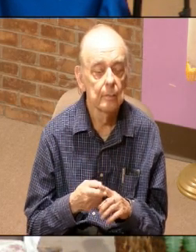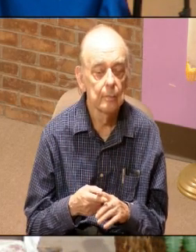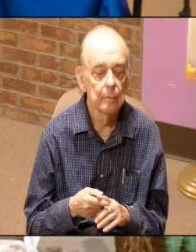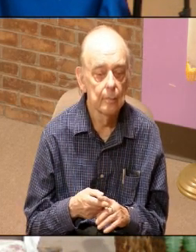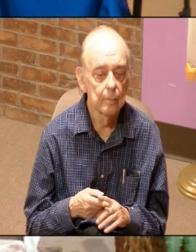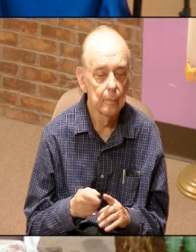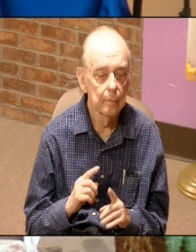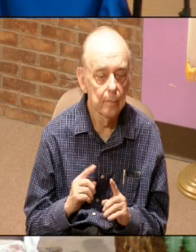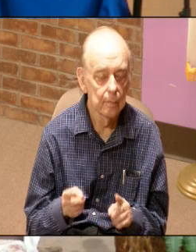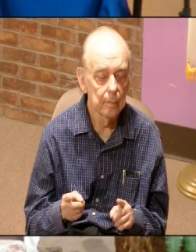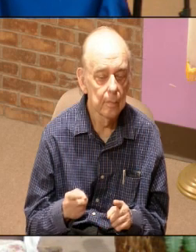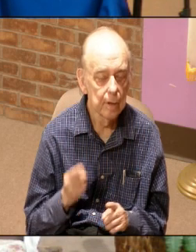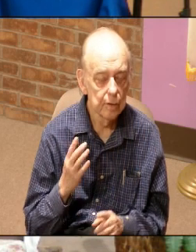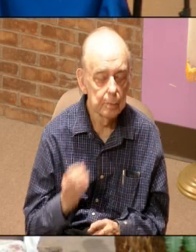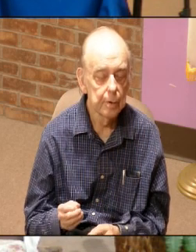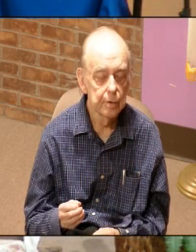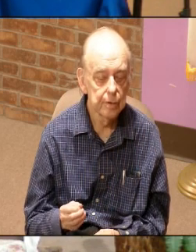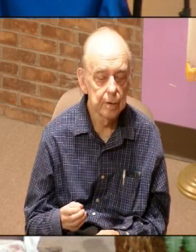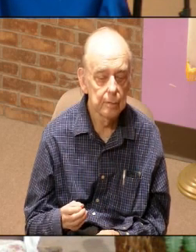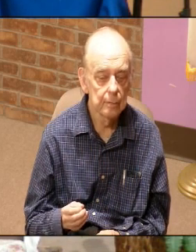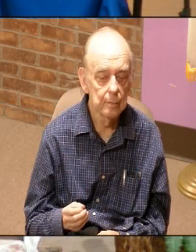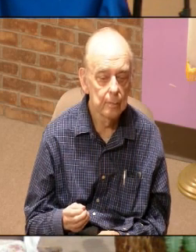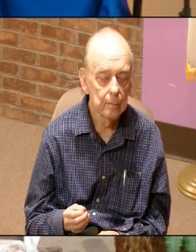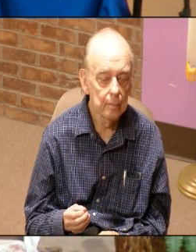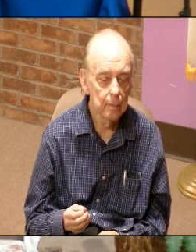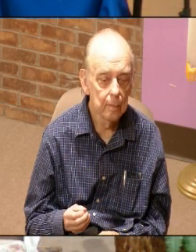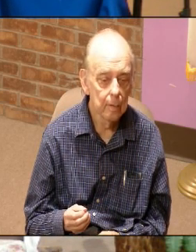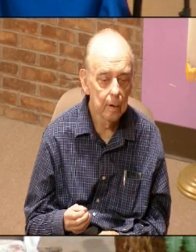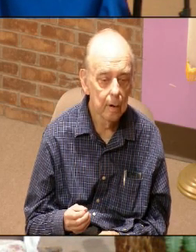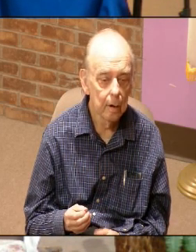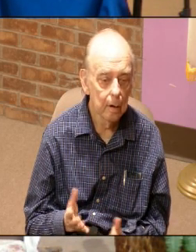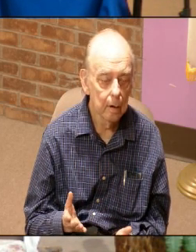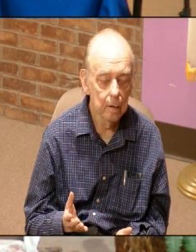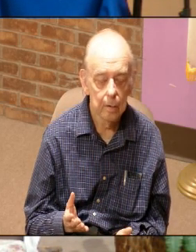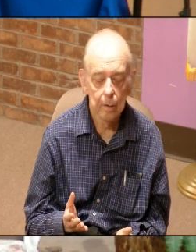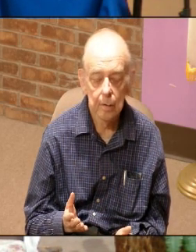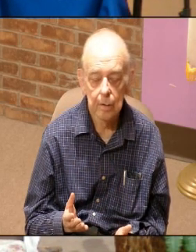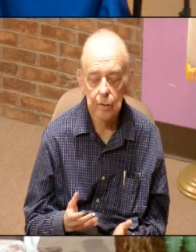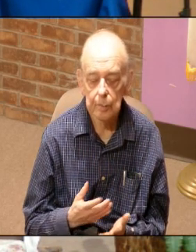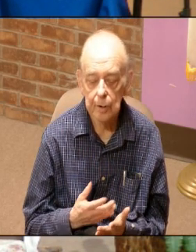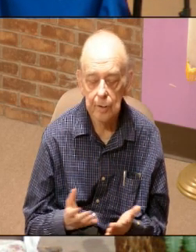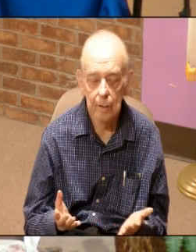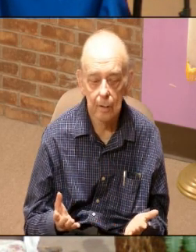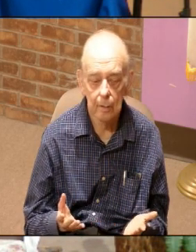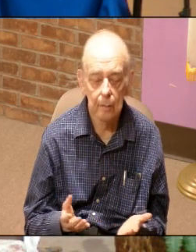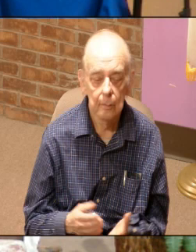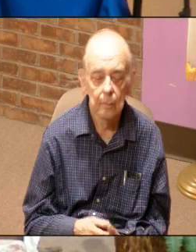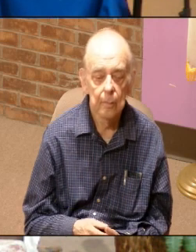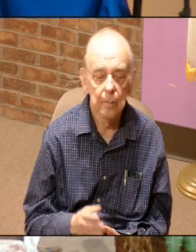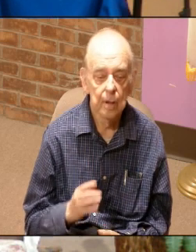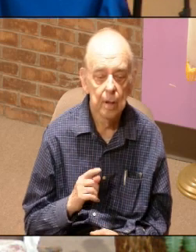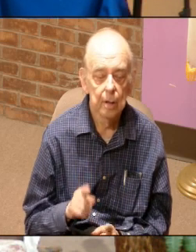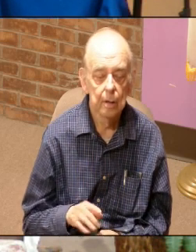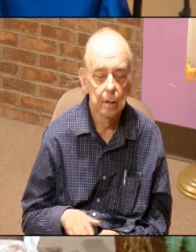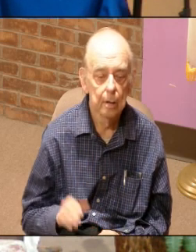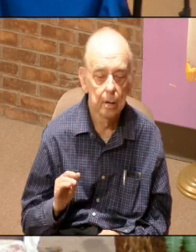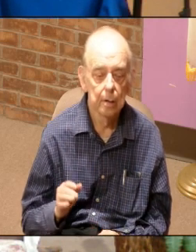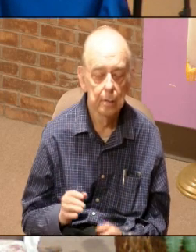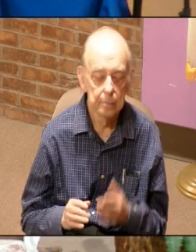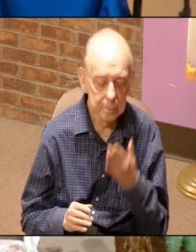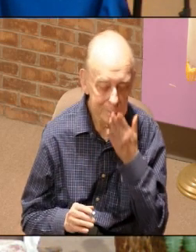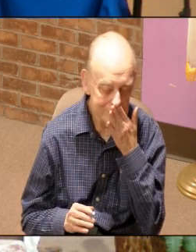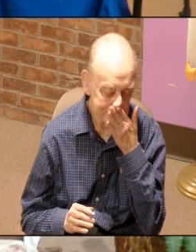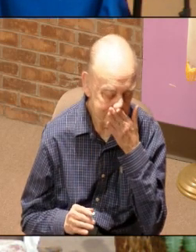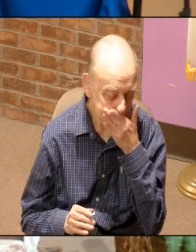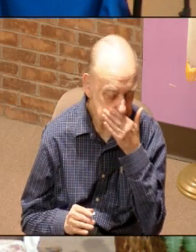as she was going through some trying to sprout her wings if I could say in her teenage years